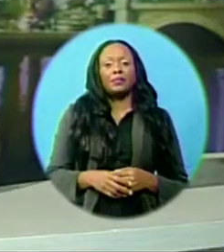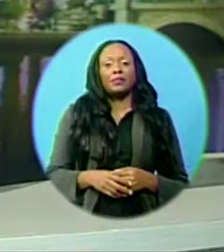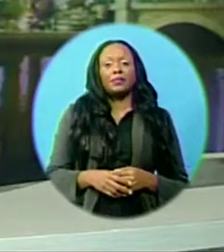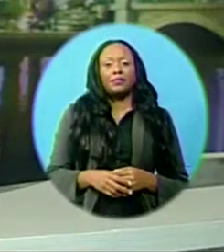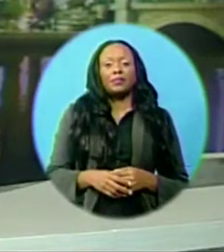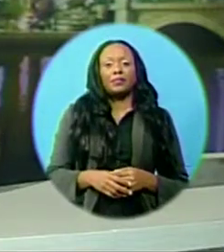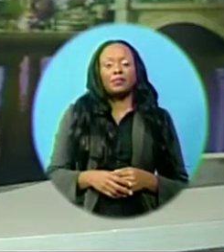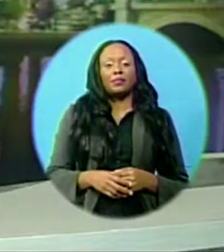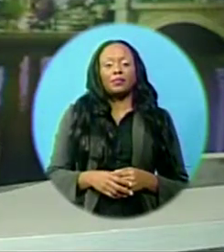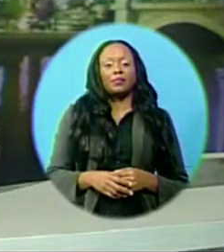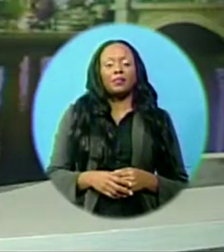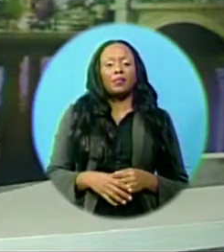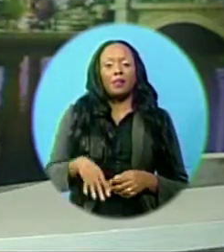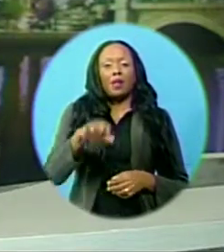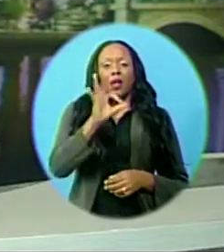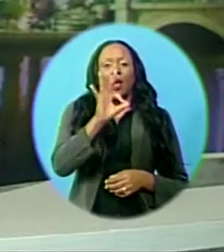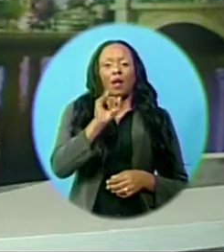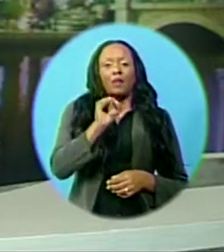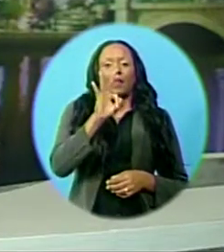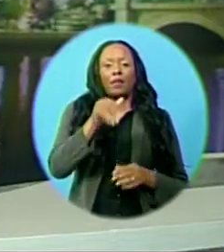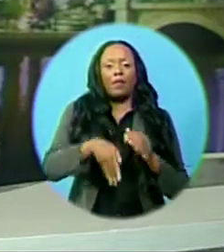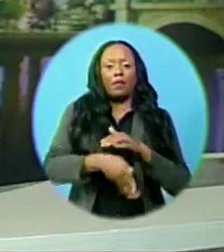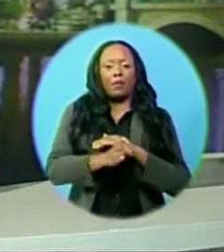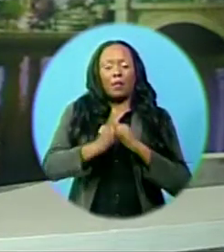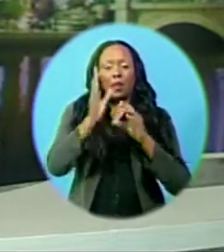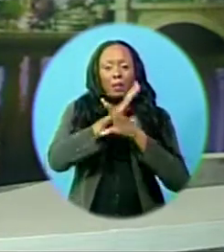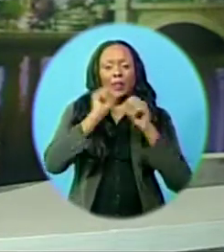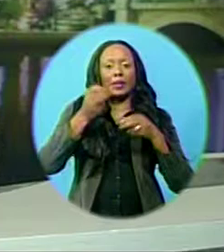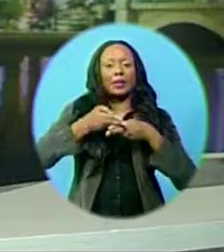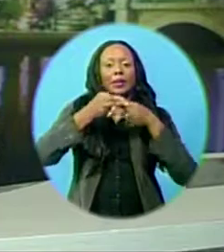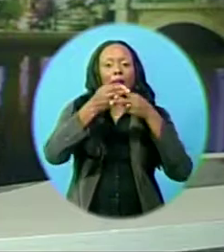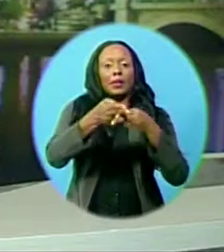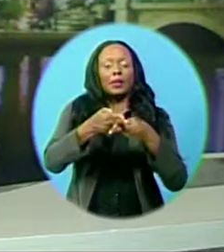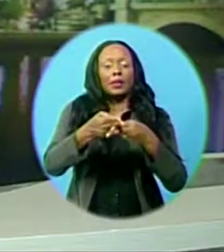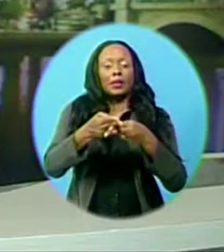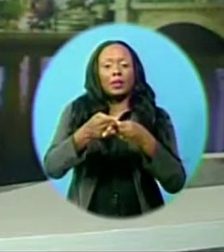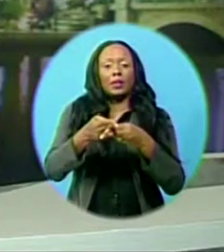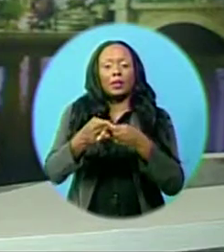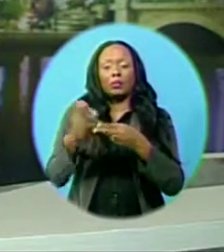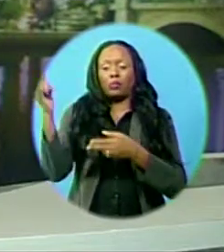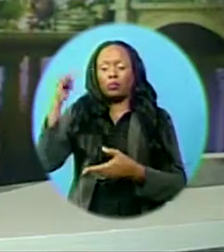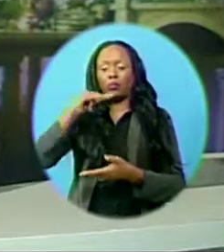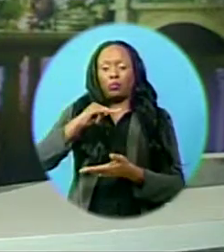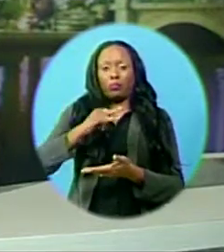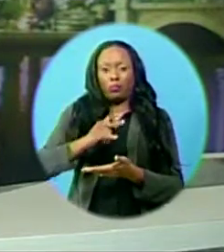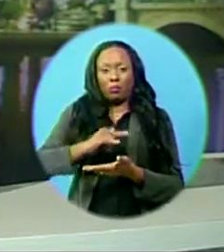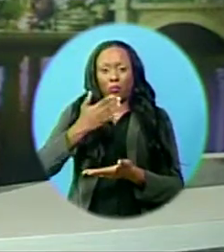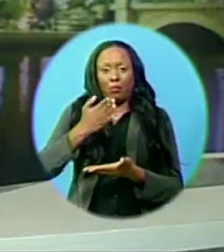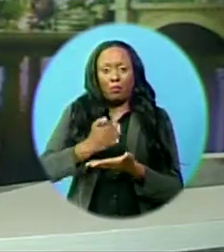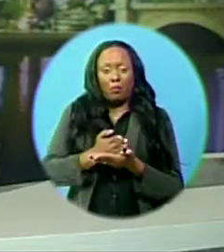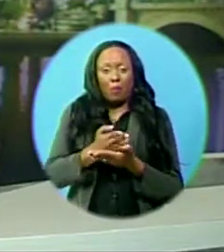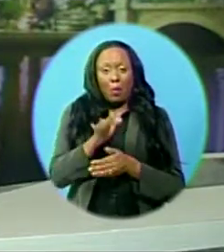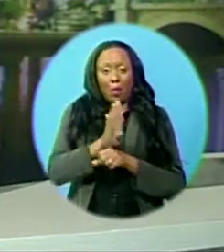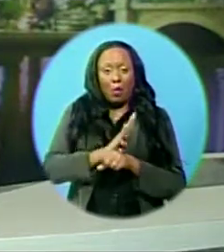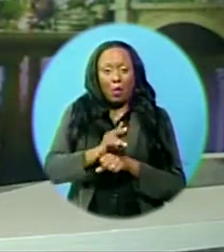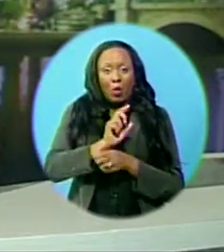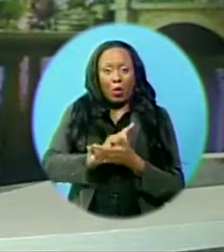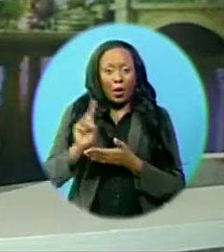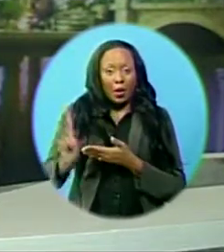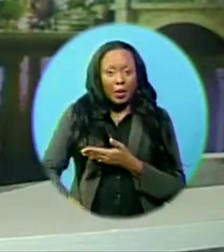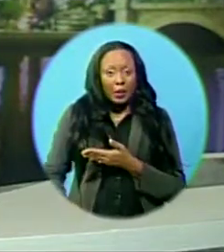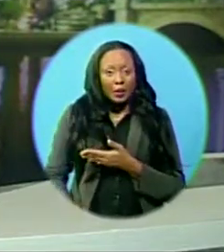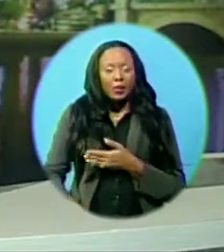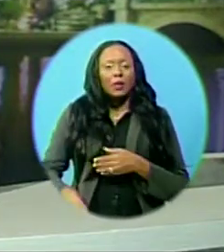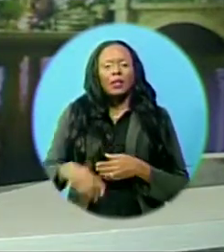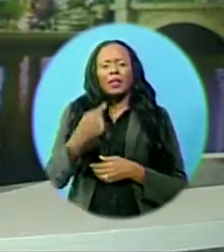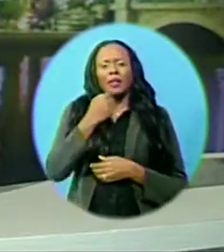FIFA presidential candidate Gianni Infantino made a quick stop-off in Barbados over the weekend. The Italian says that the Caribbean region is